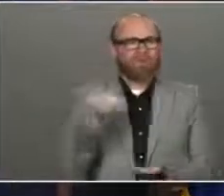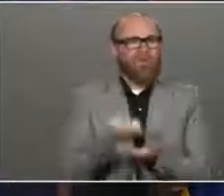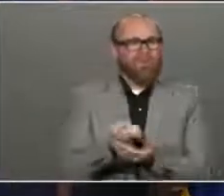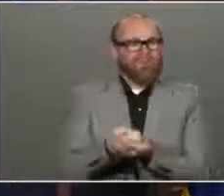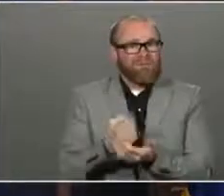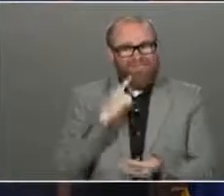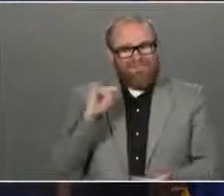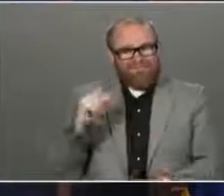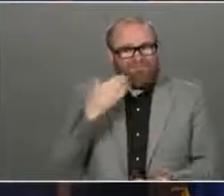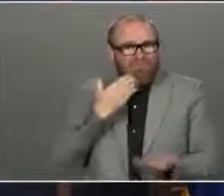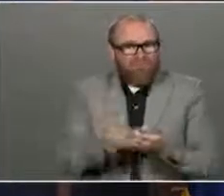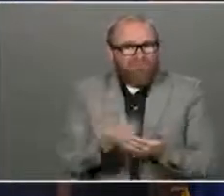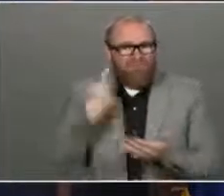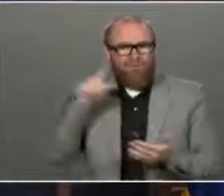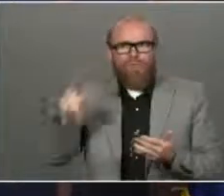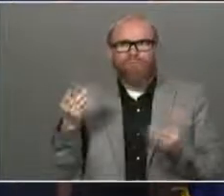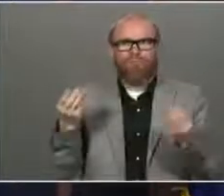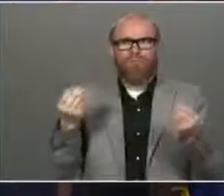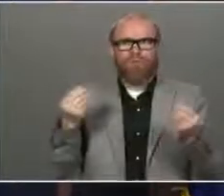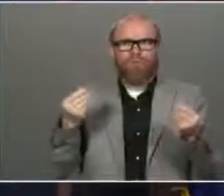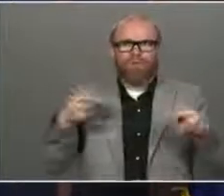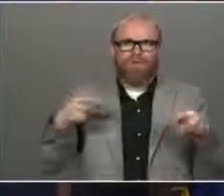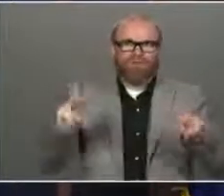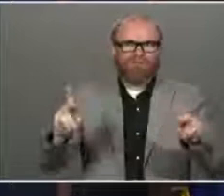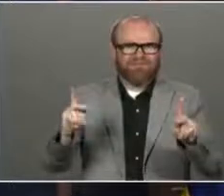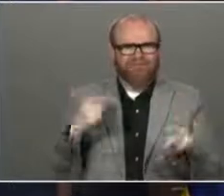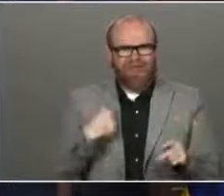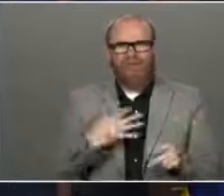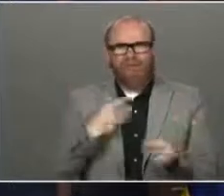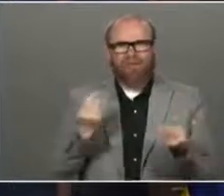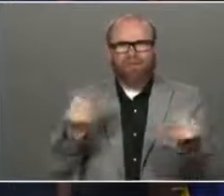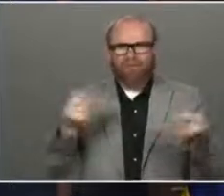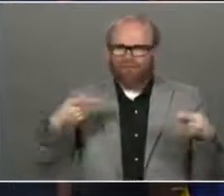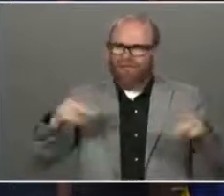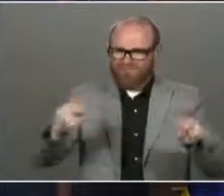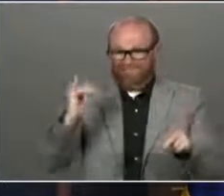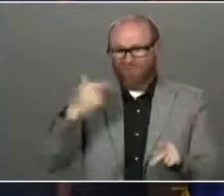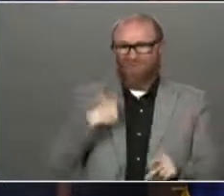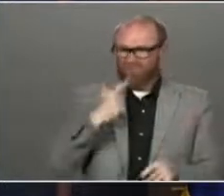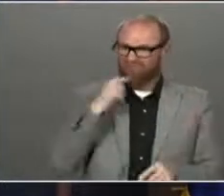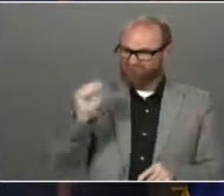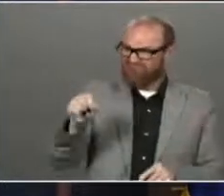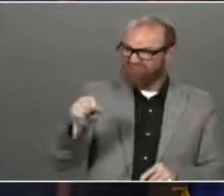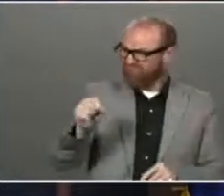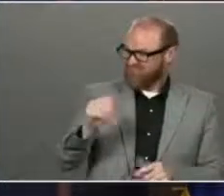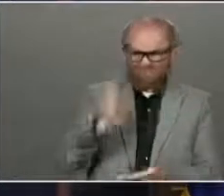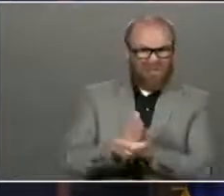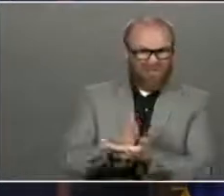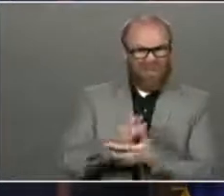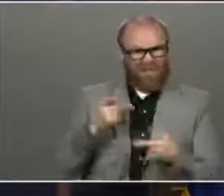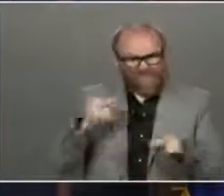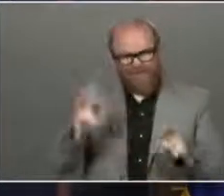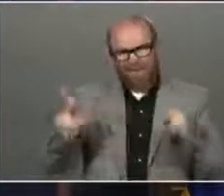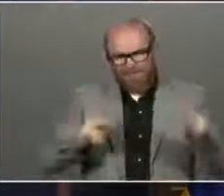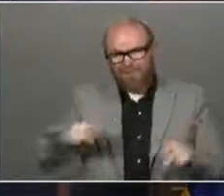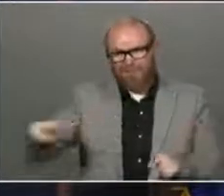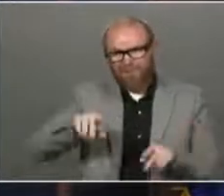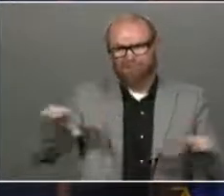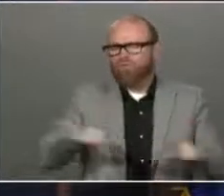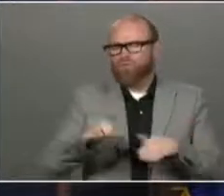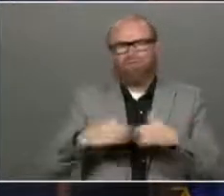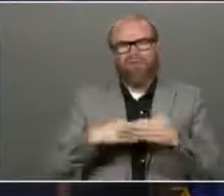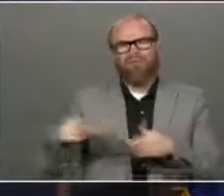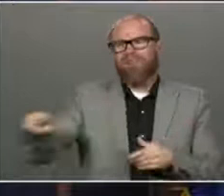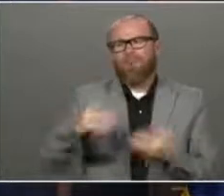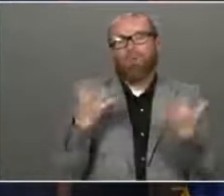important for property rights, right? And I'm a property rights guy. That's why I've really pushed back on this in the past, is letting people do everything they want with